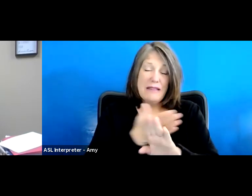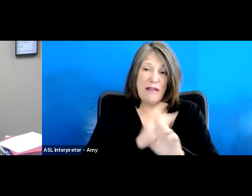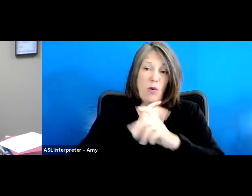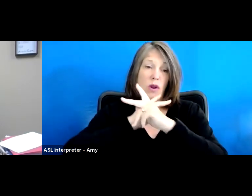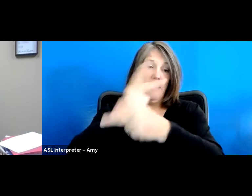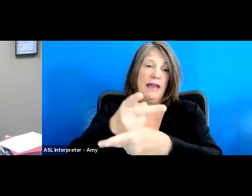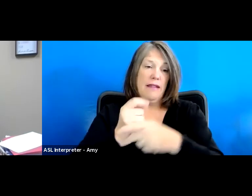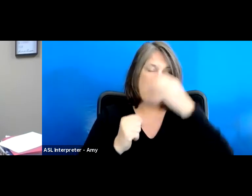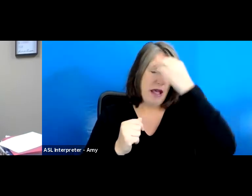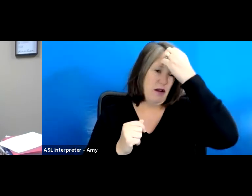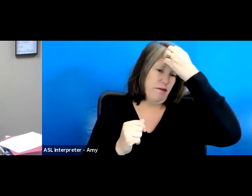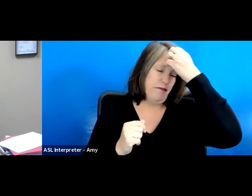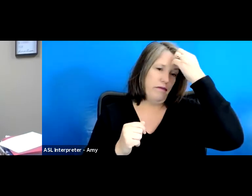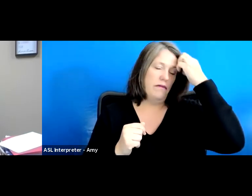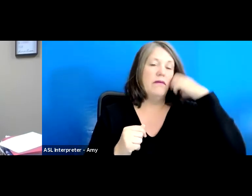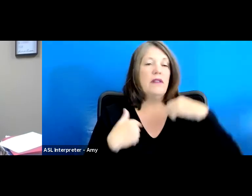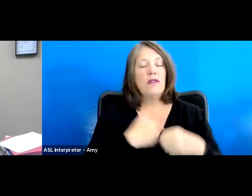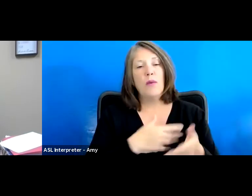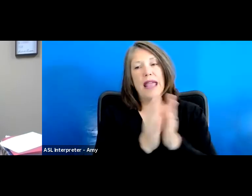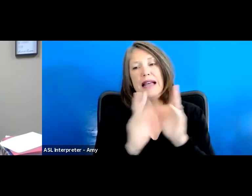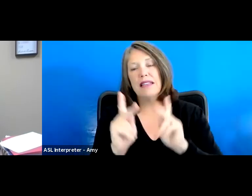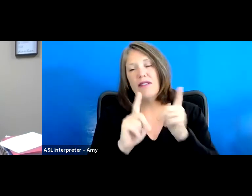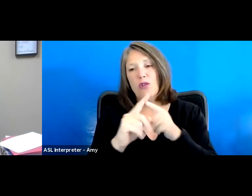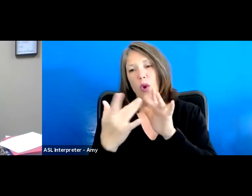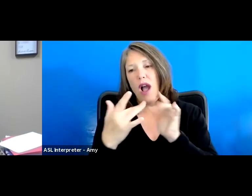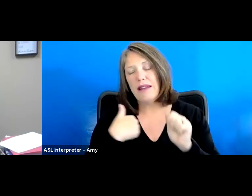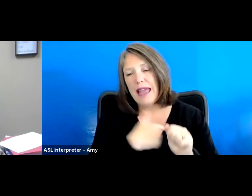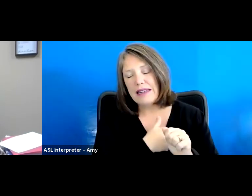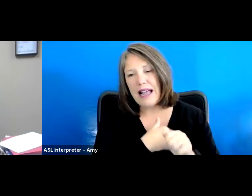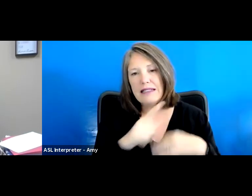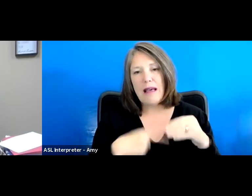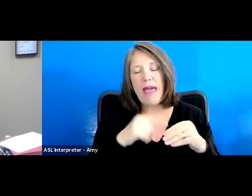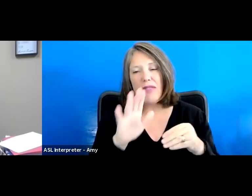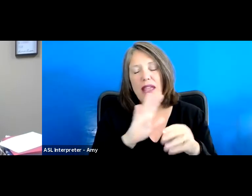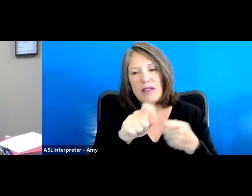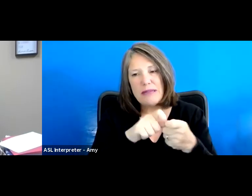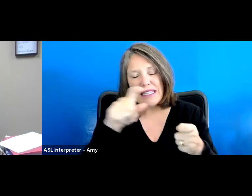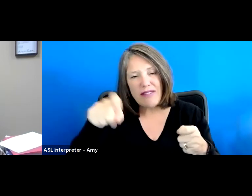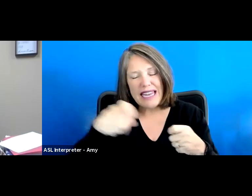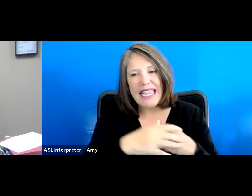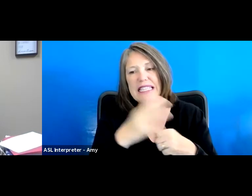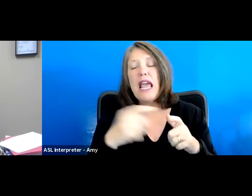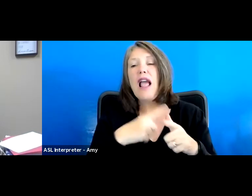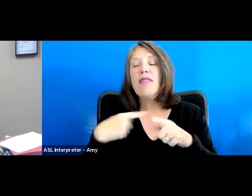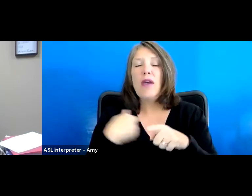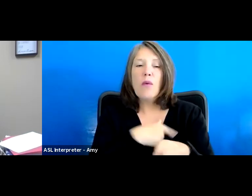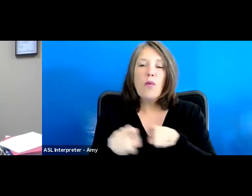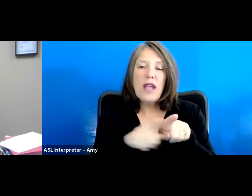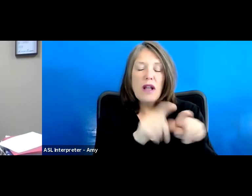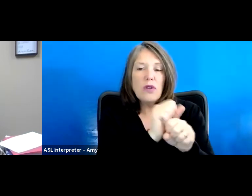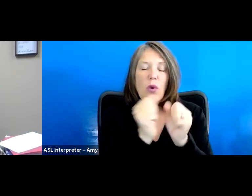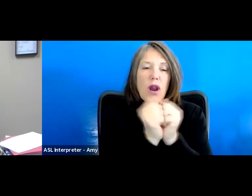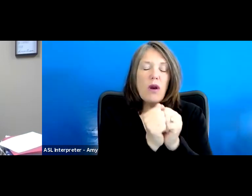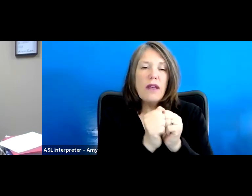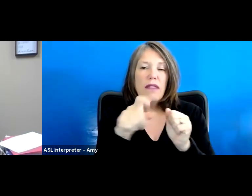out. So we ask individuals to contact us about their specific needs. And then we also work with the community to